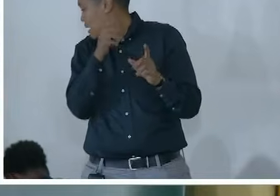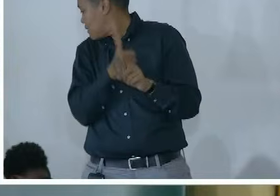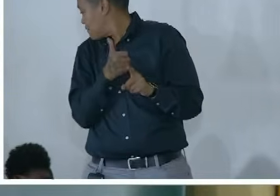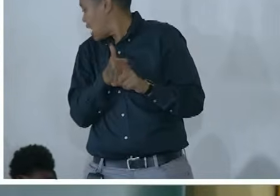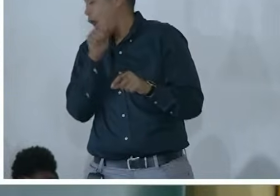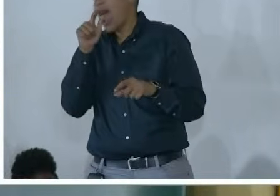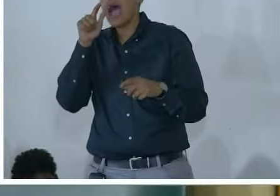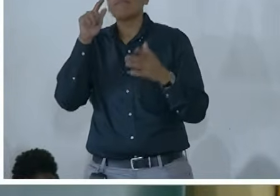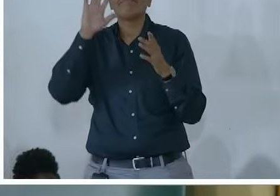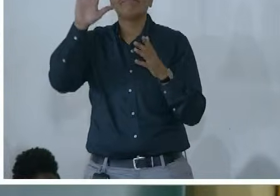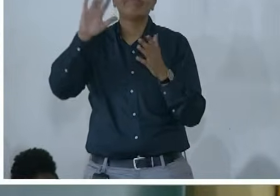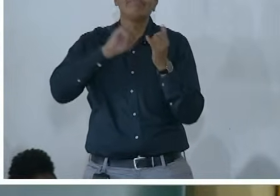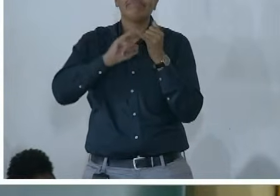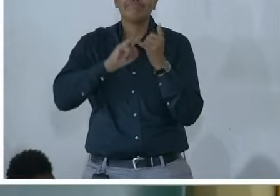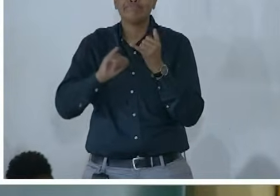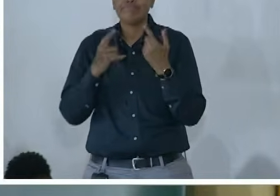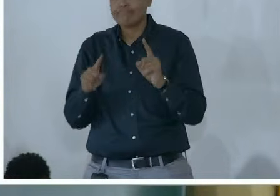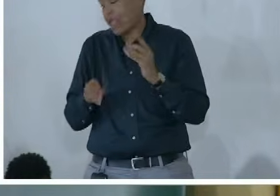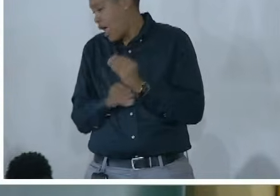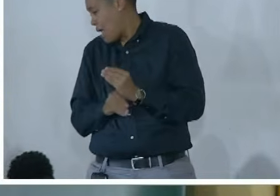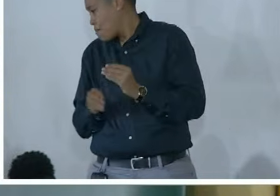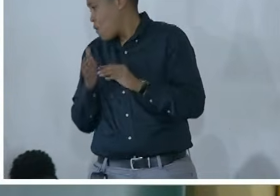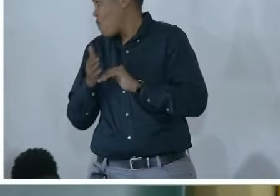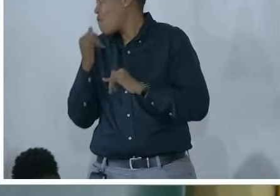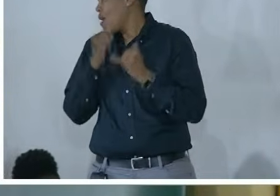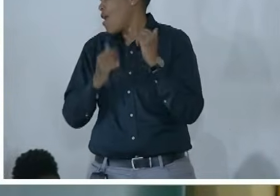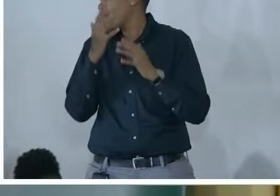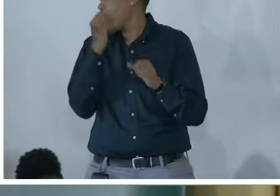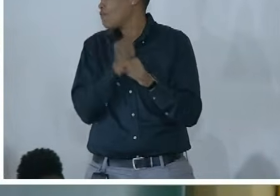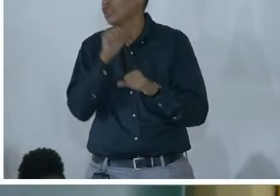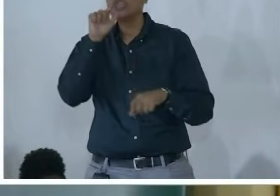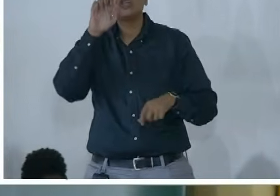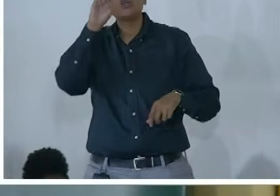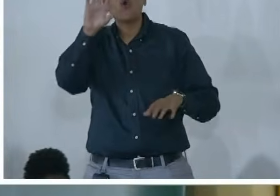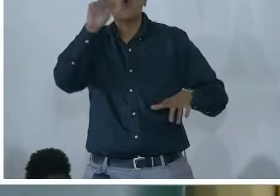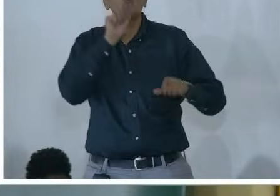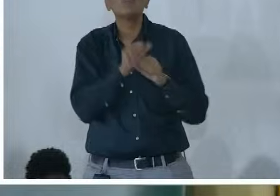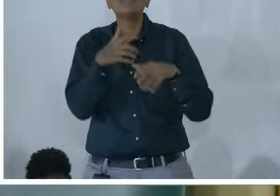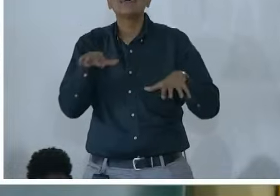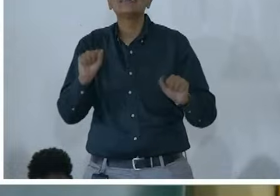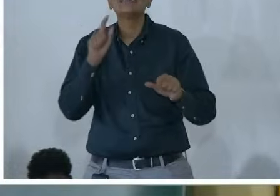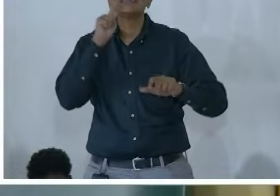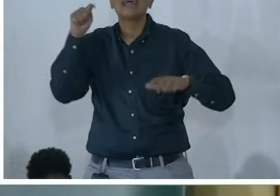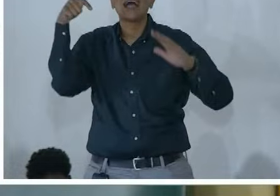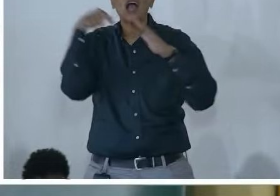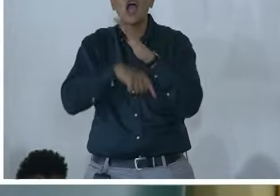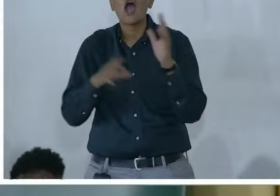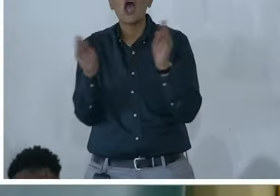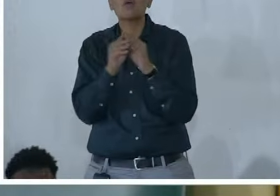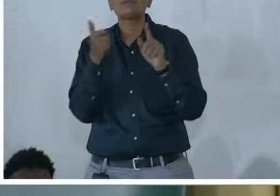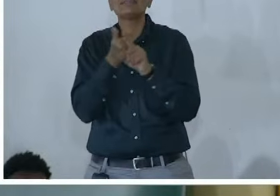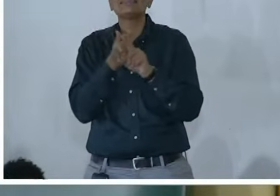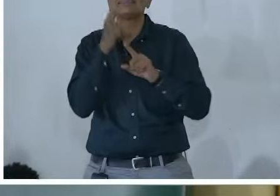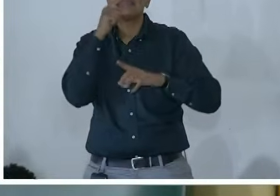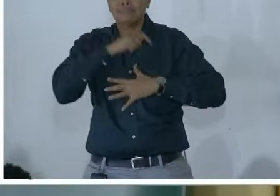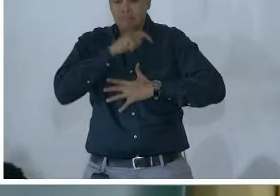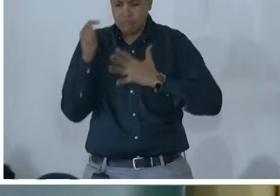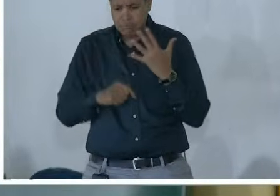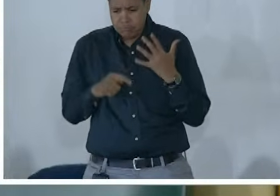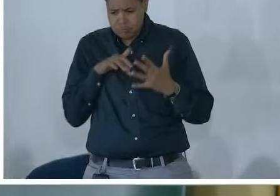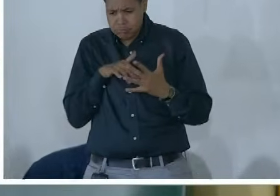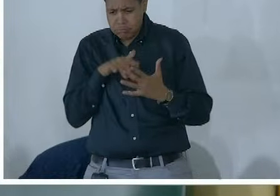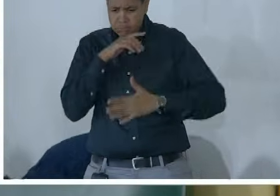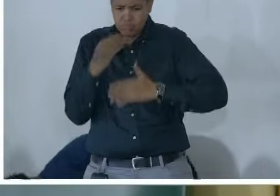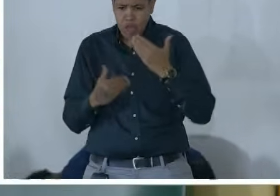industry. Madam Speaker, over the last 5 years, JISTV has undertaken a comprehensive feasibility